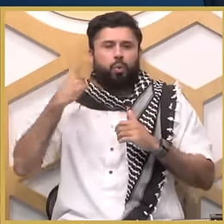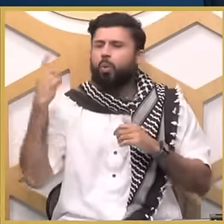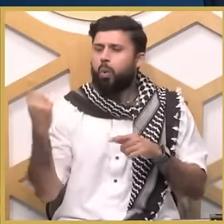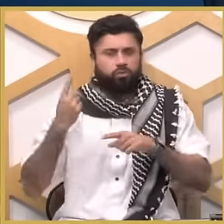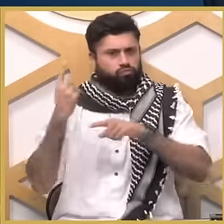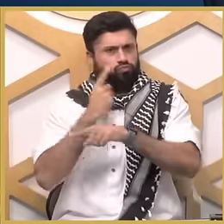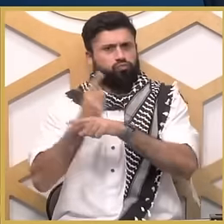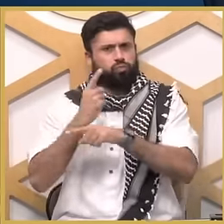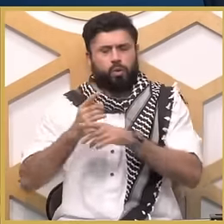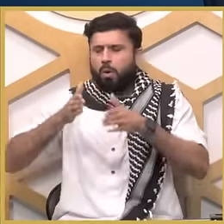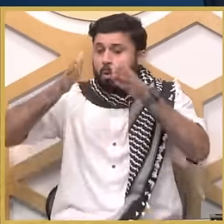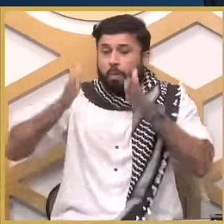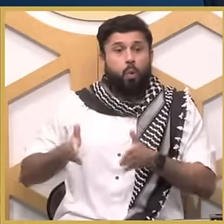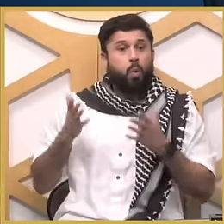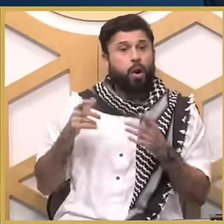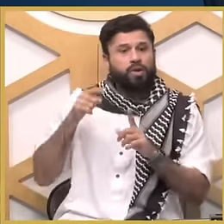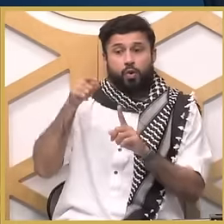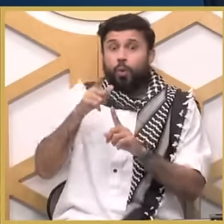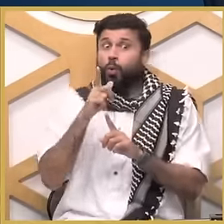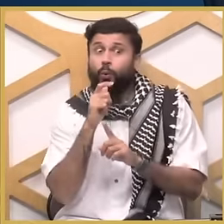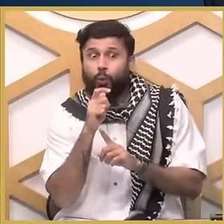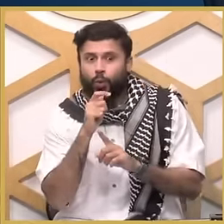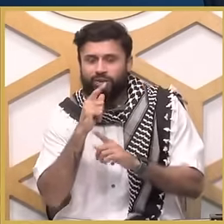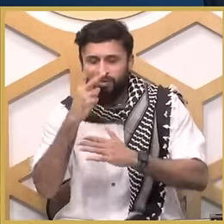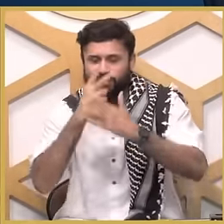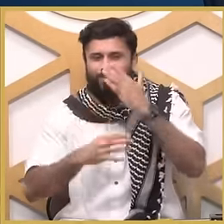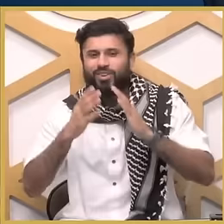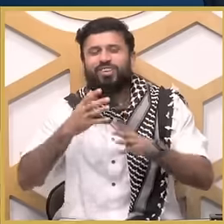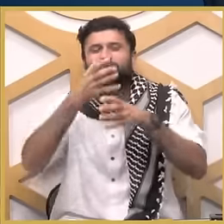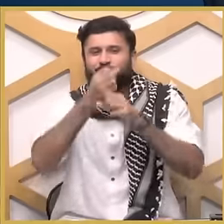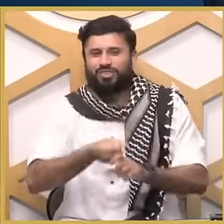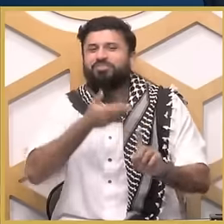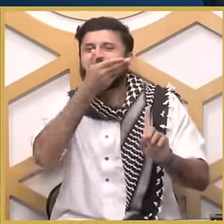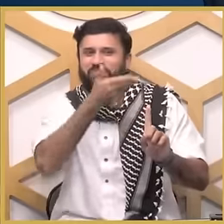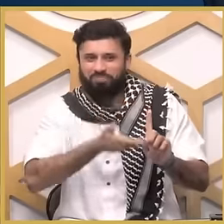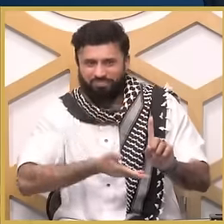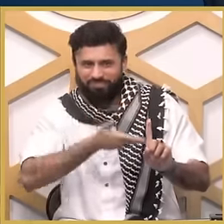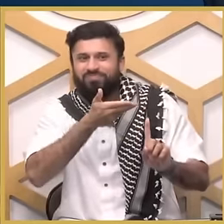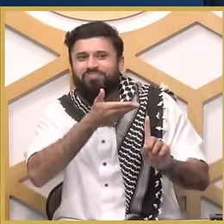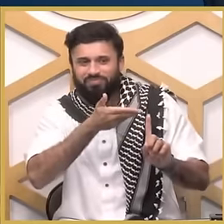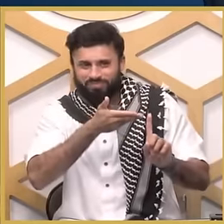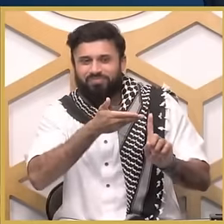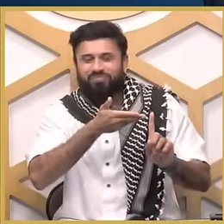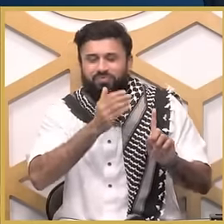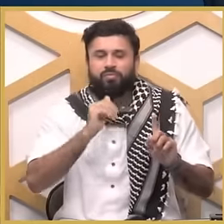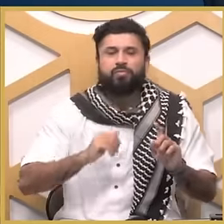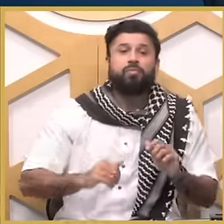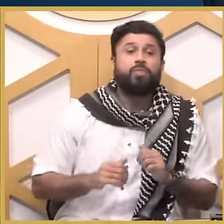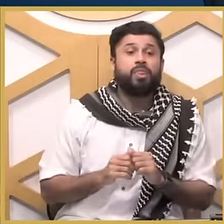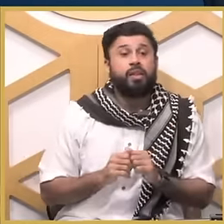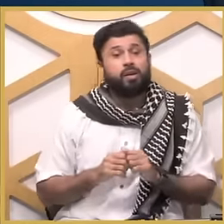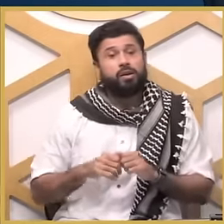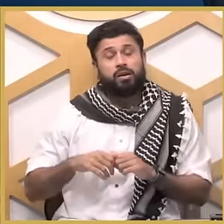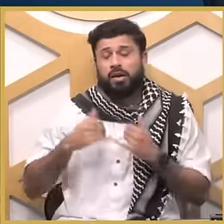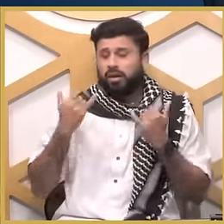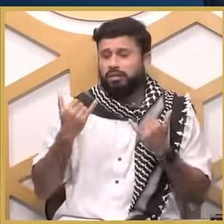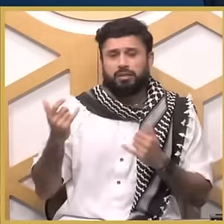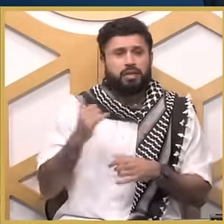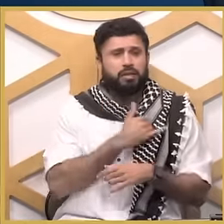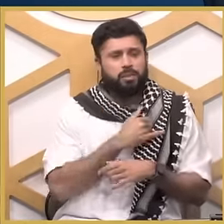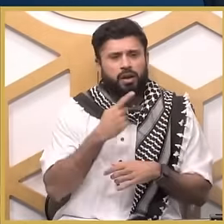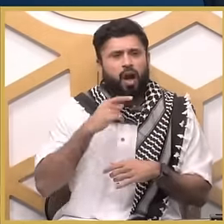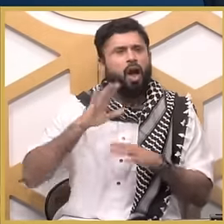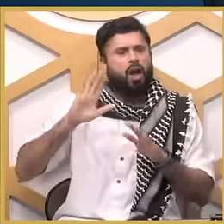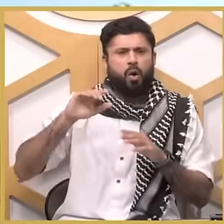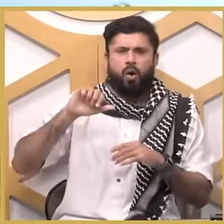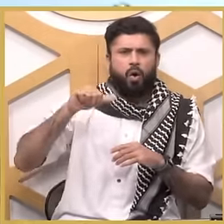of secret ibadat, secret worships. You said charity. What else can people do when it comes to ibadat and considered secret between Allah subhanahu